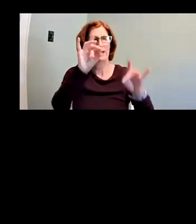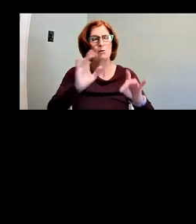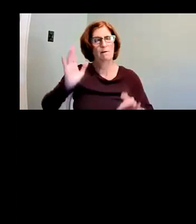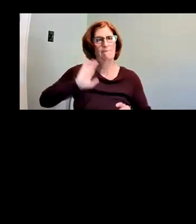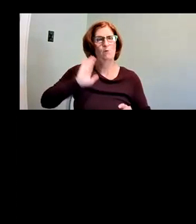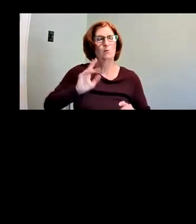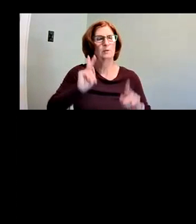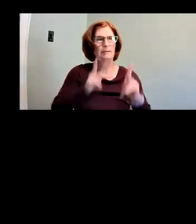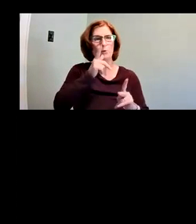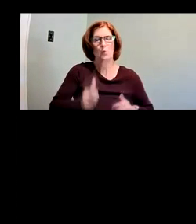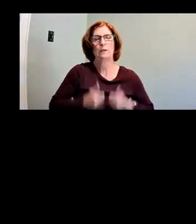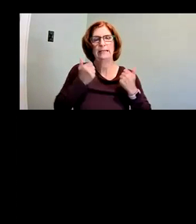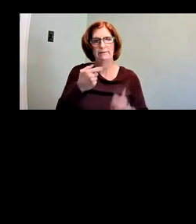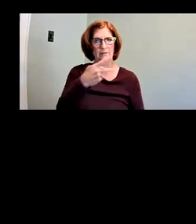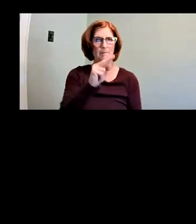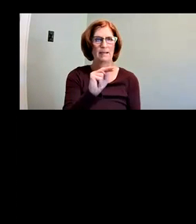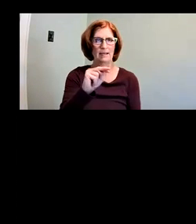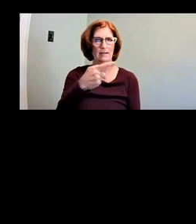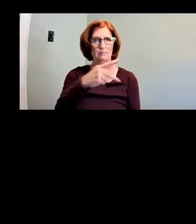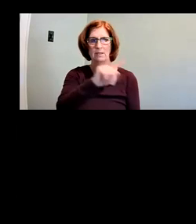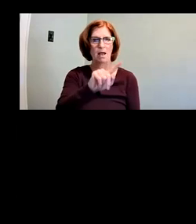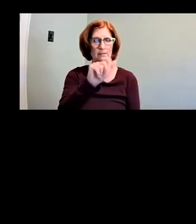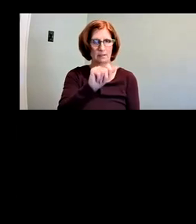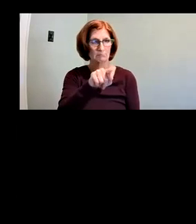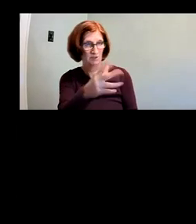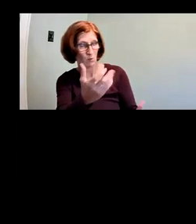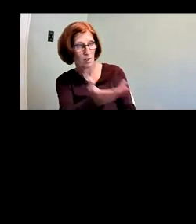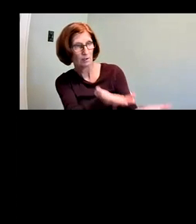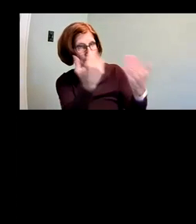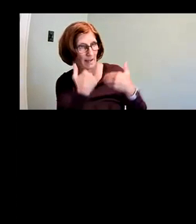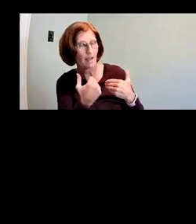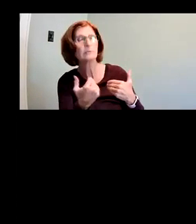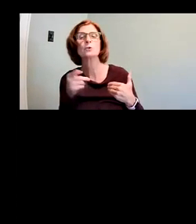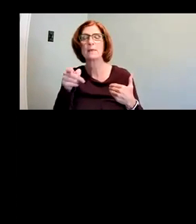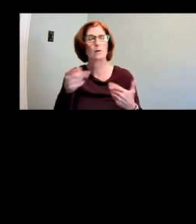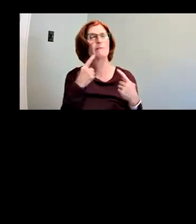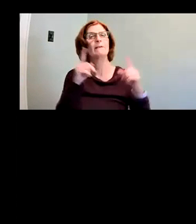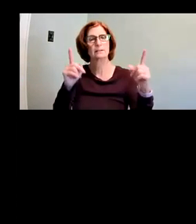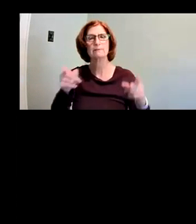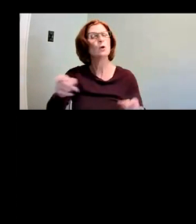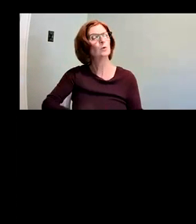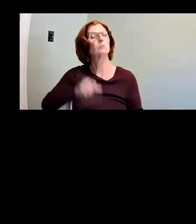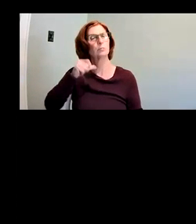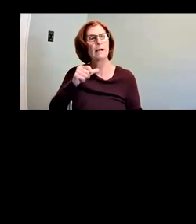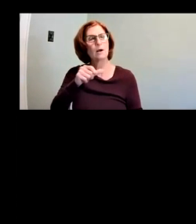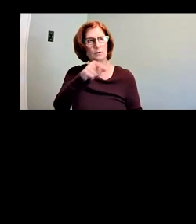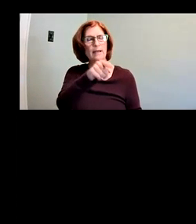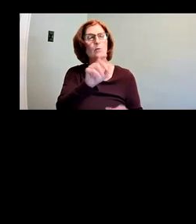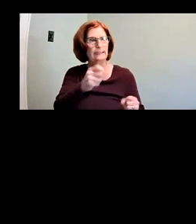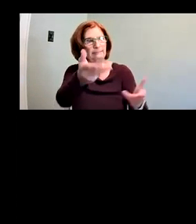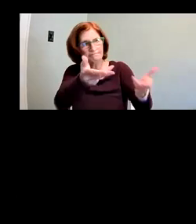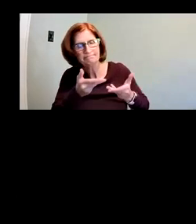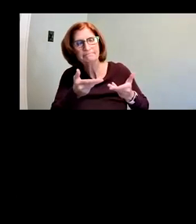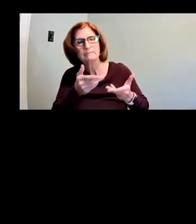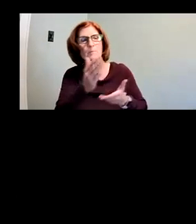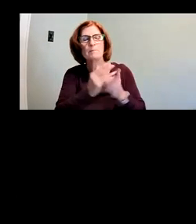Penn Plaza and bringing them back. So that's been a productive partnership that we're proud to be involved with. Also, we